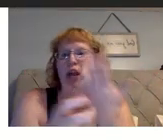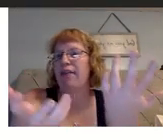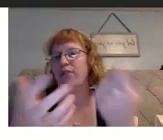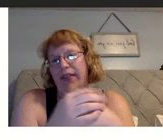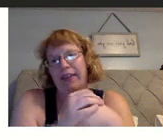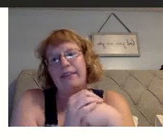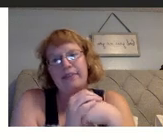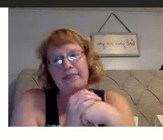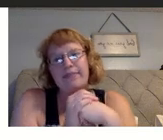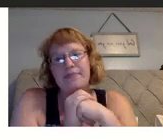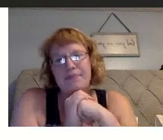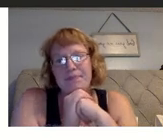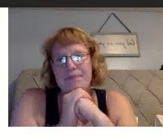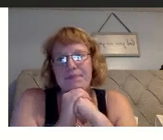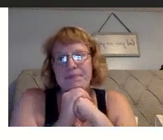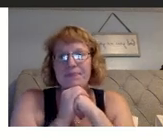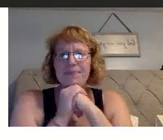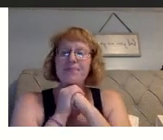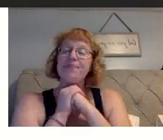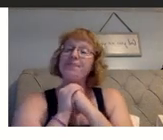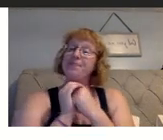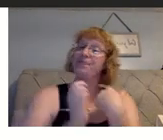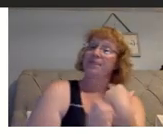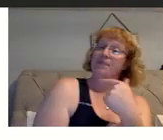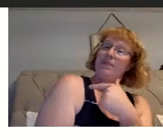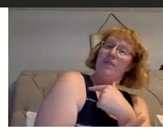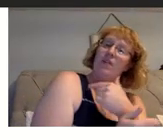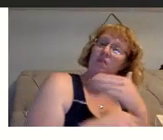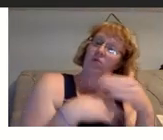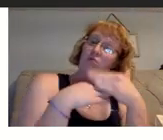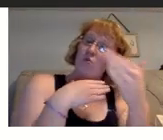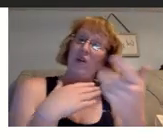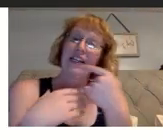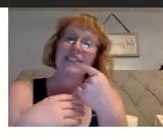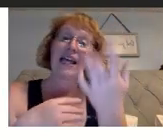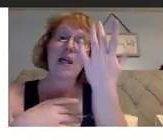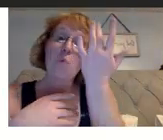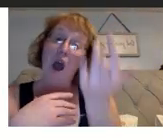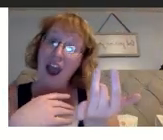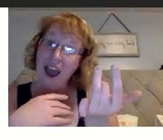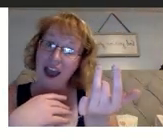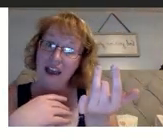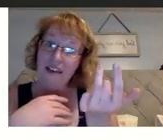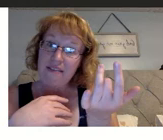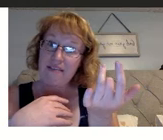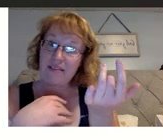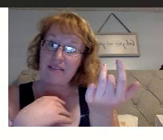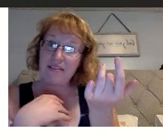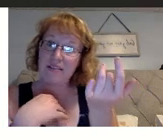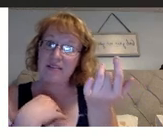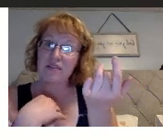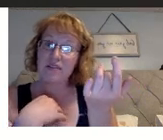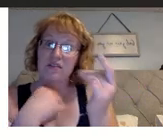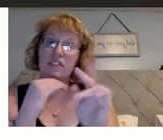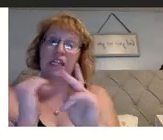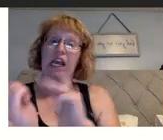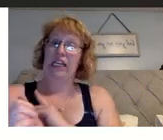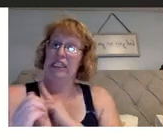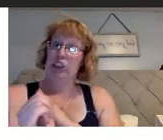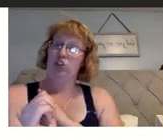3. All right, so we're going to go ahead and say the why. The